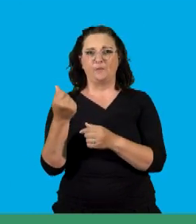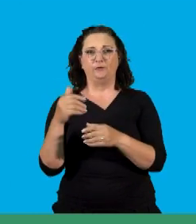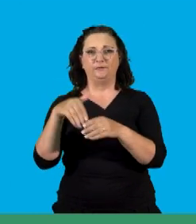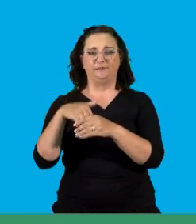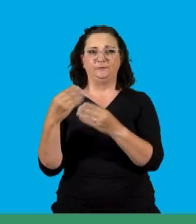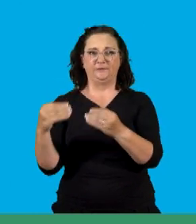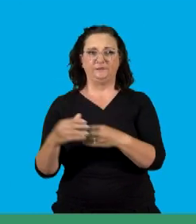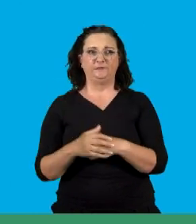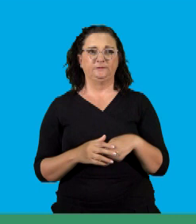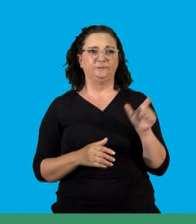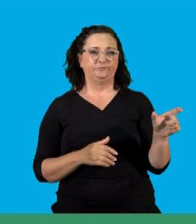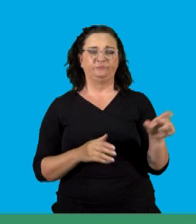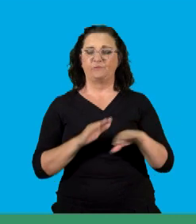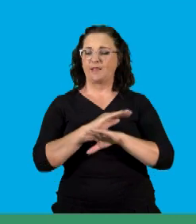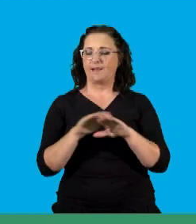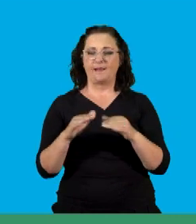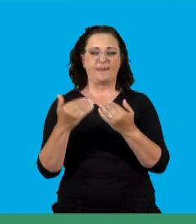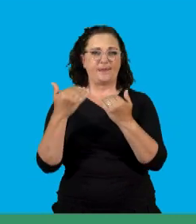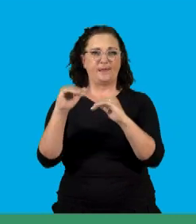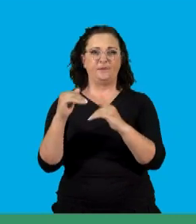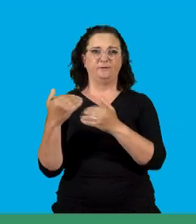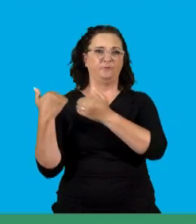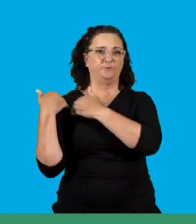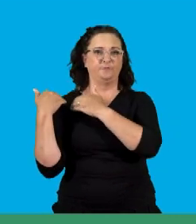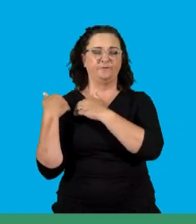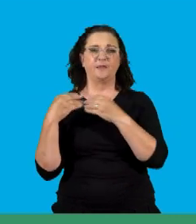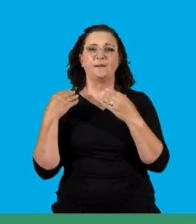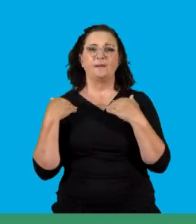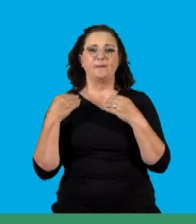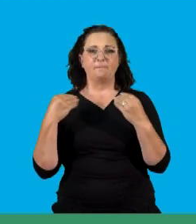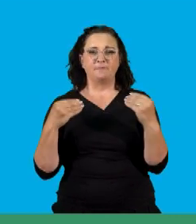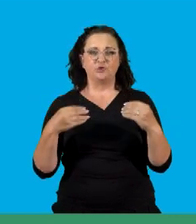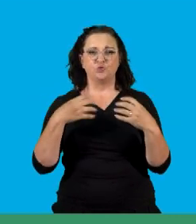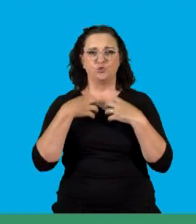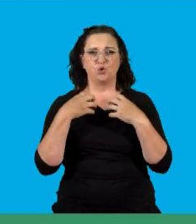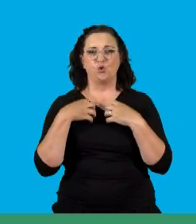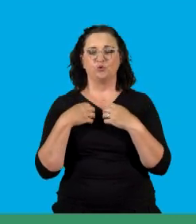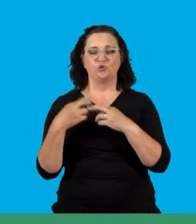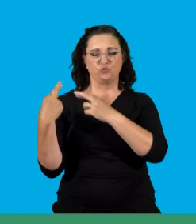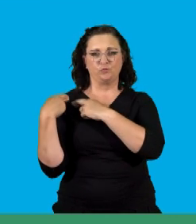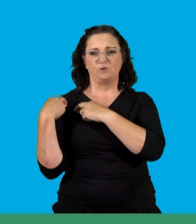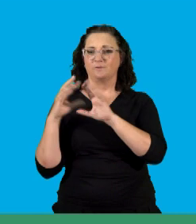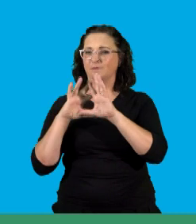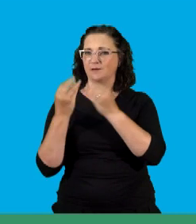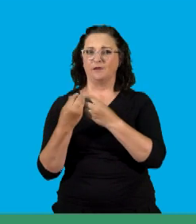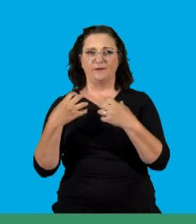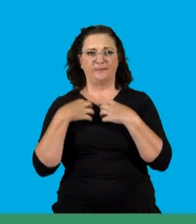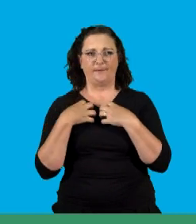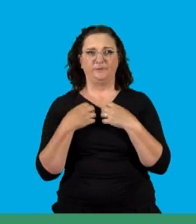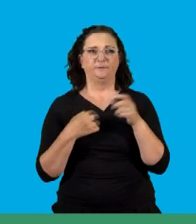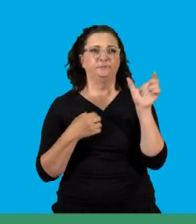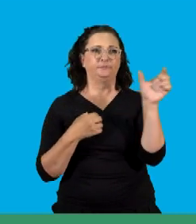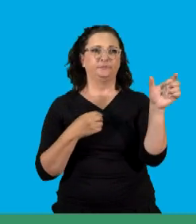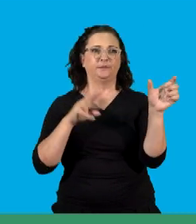business. Unlimited liability, business owners are responsible for all the business debts. Memorandum